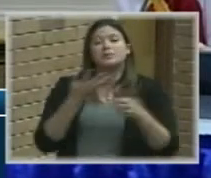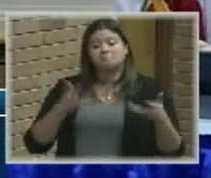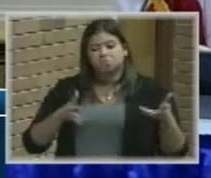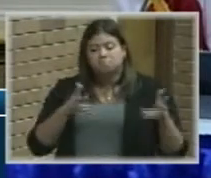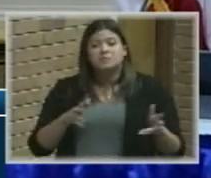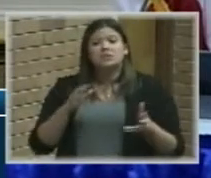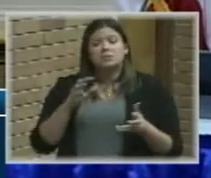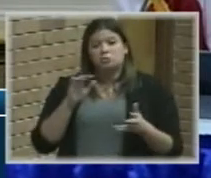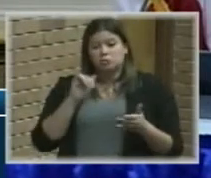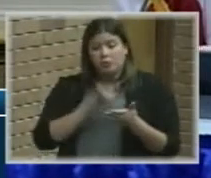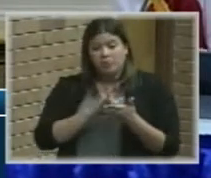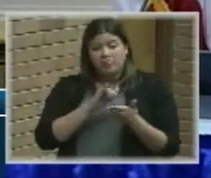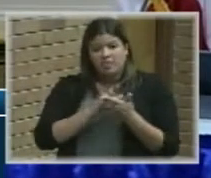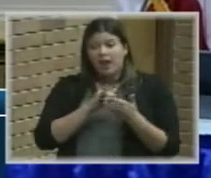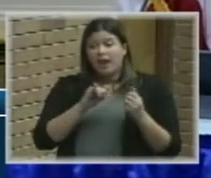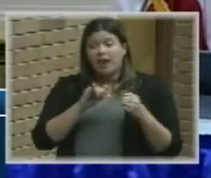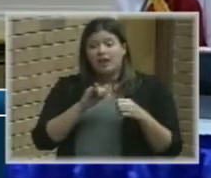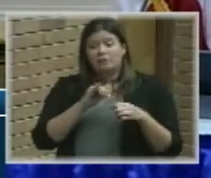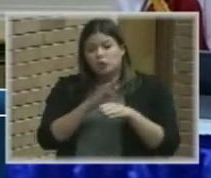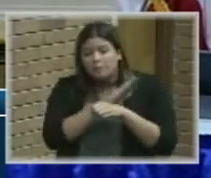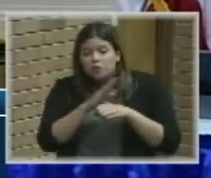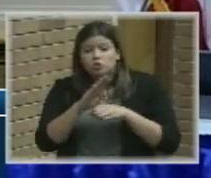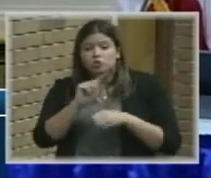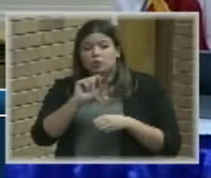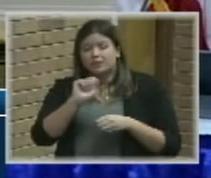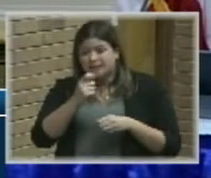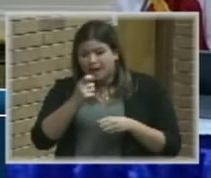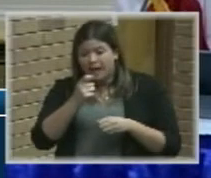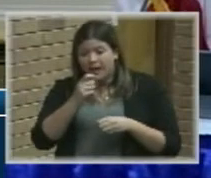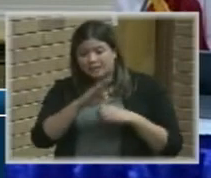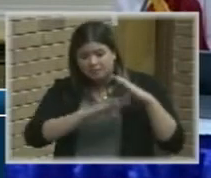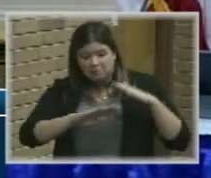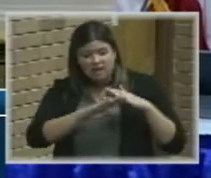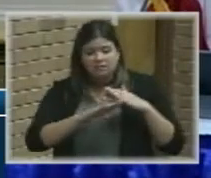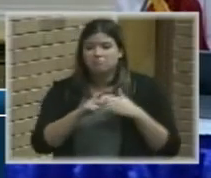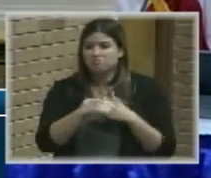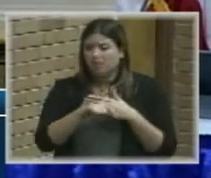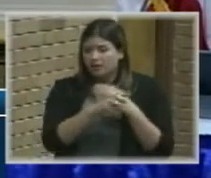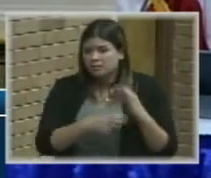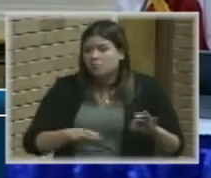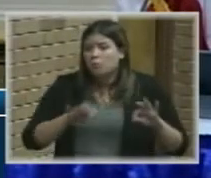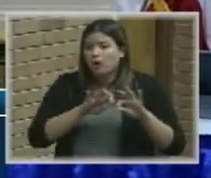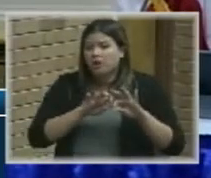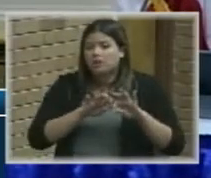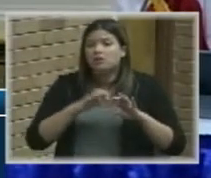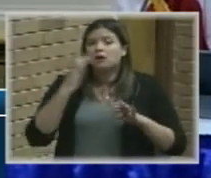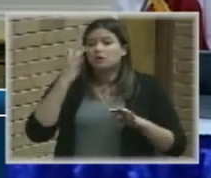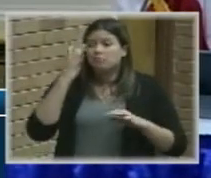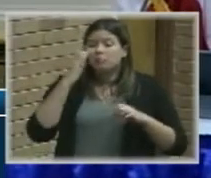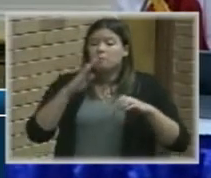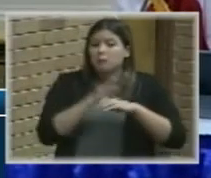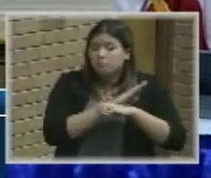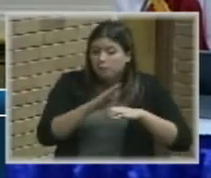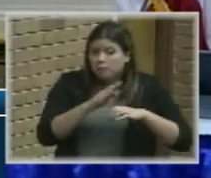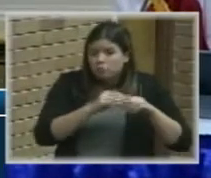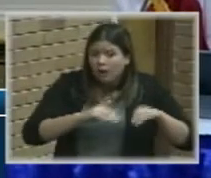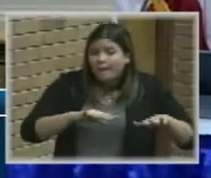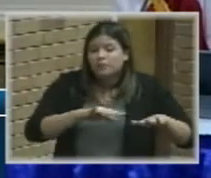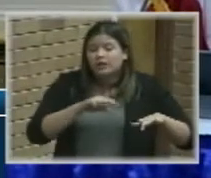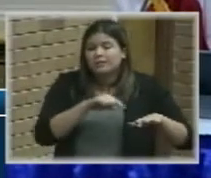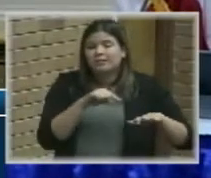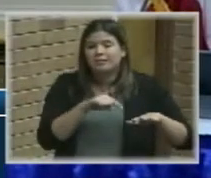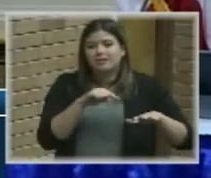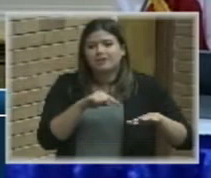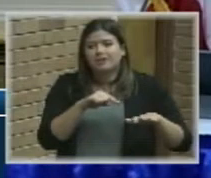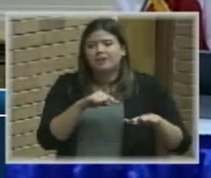And that commercial tax base is important because in many cases, commercial properties